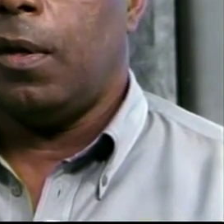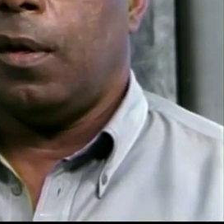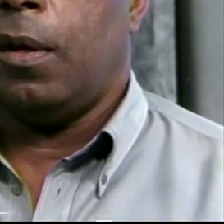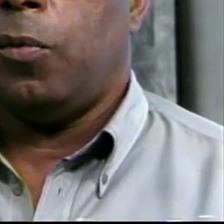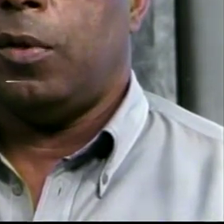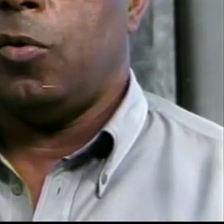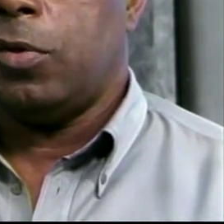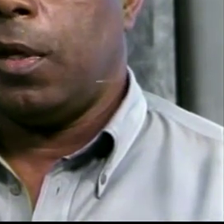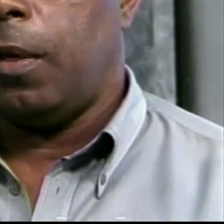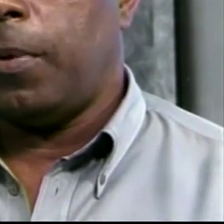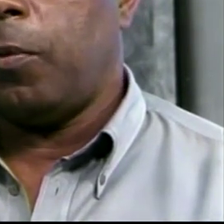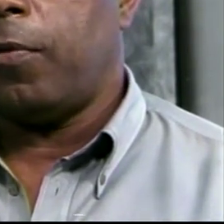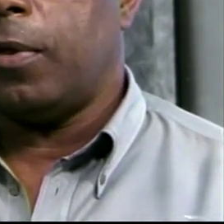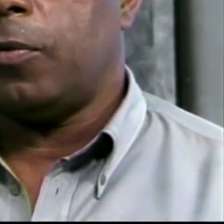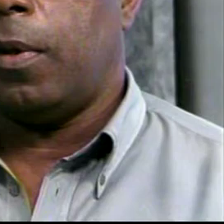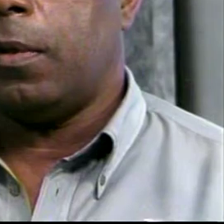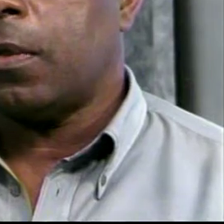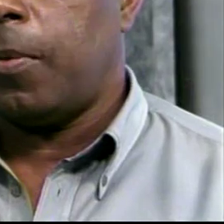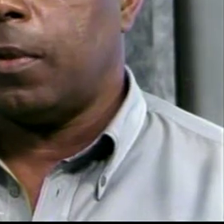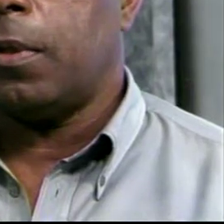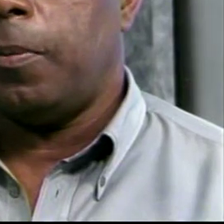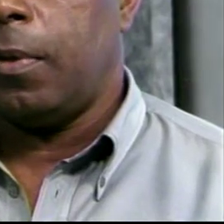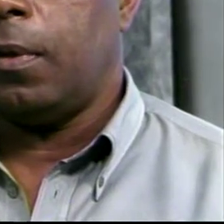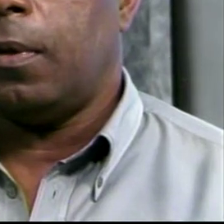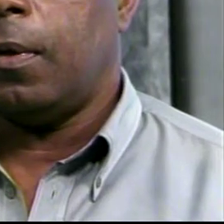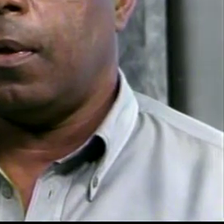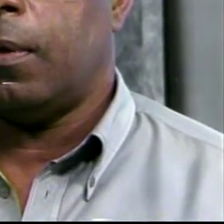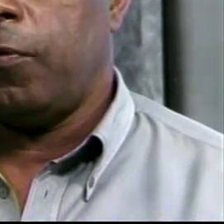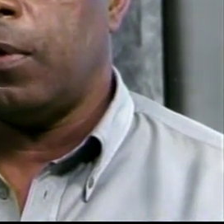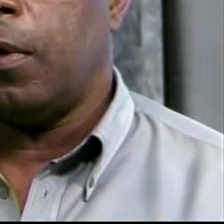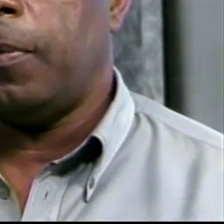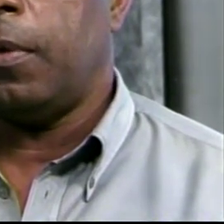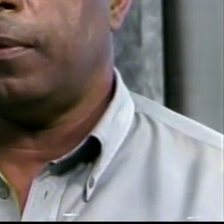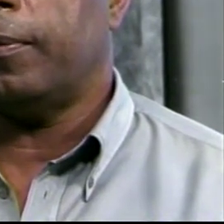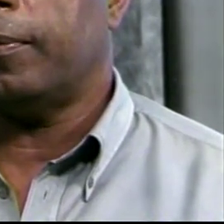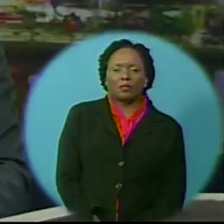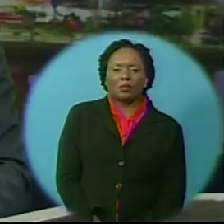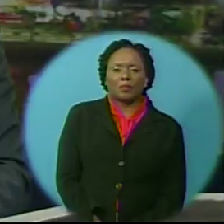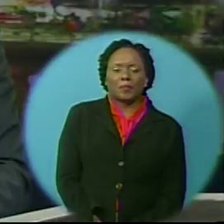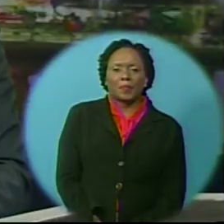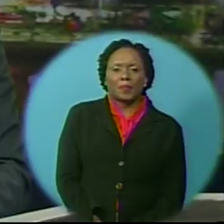to. With the new stadium that we've got as well, it's come at a timely, very timely.